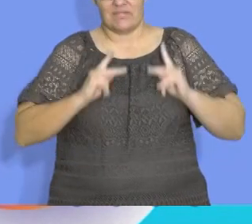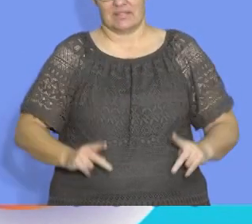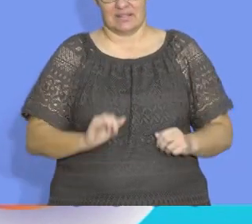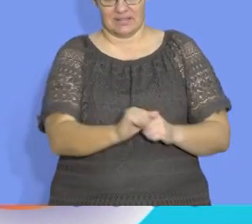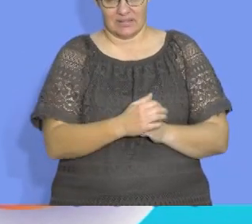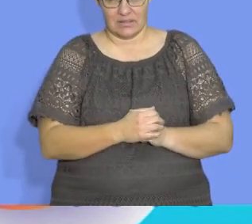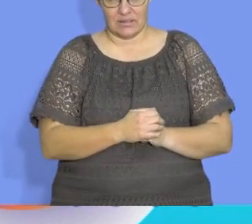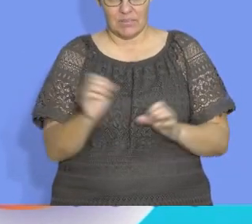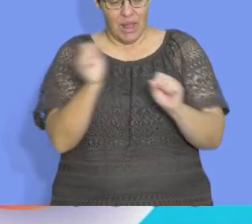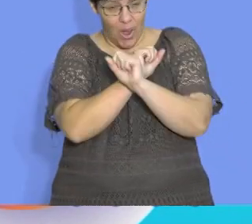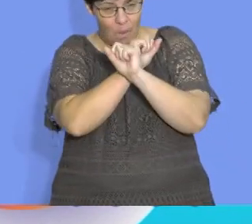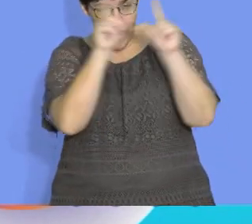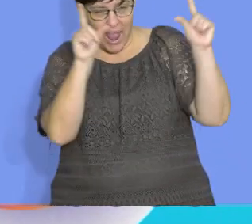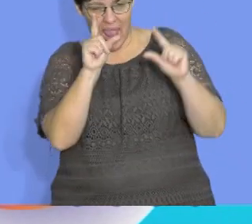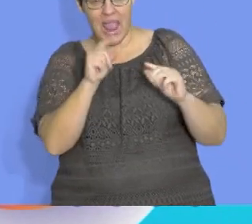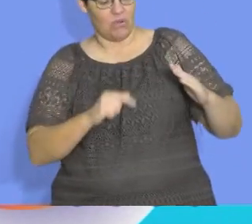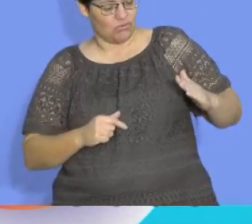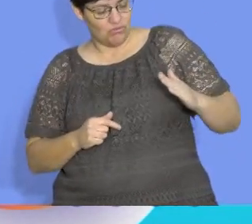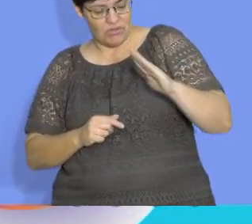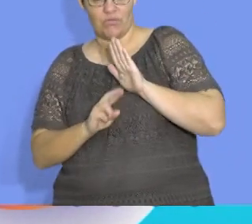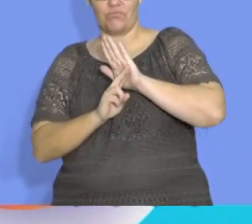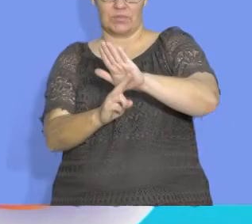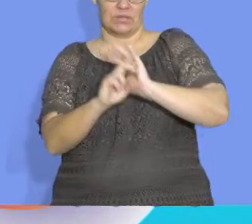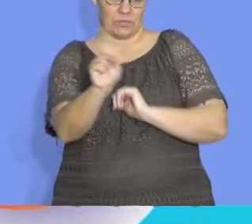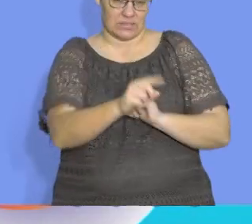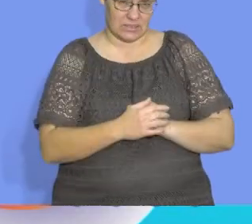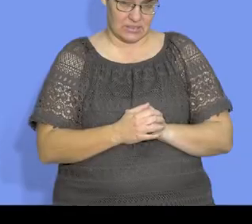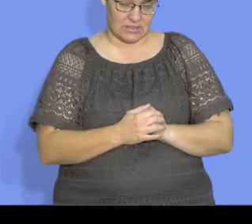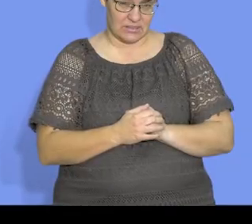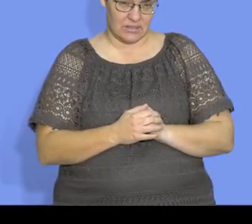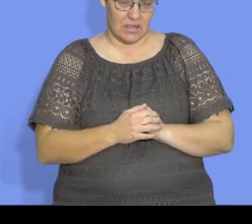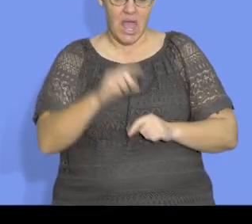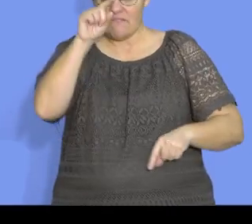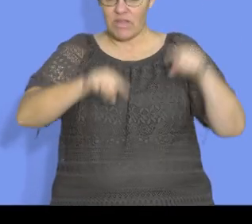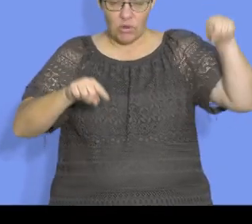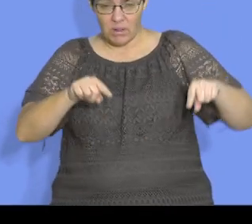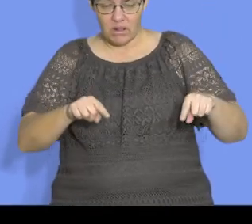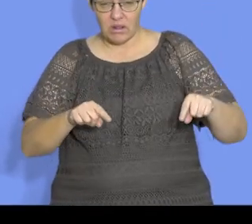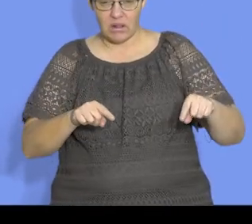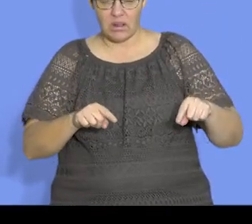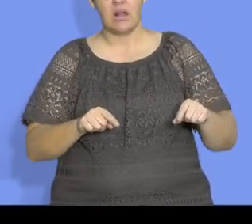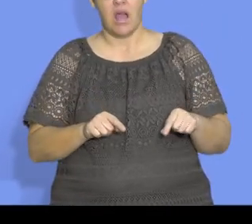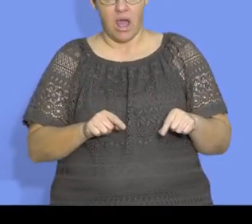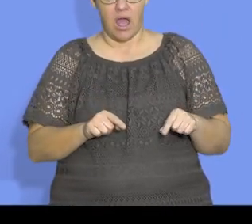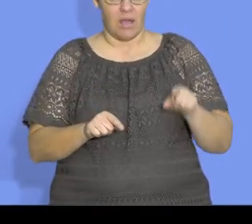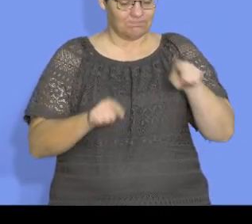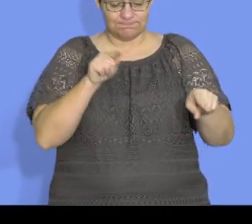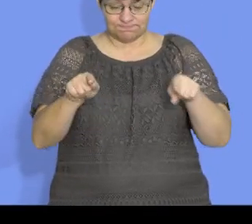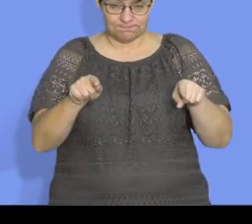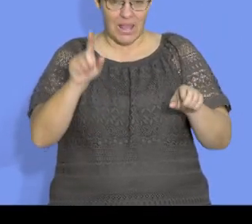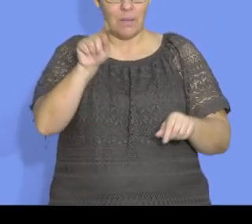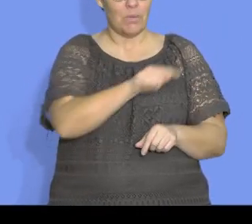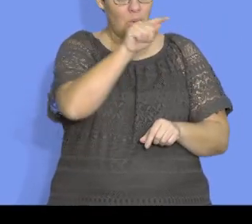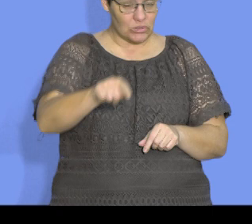quantity. And so be aware of what that gradient represents. And decide if the variables are then directly or